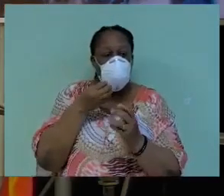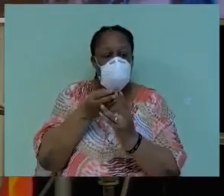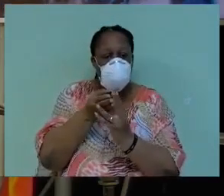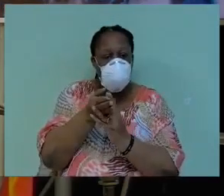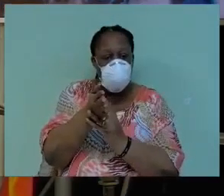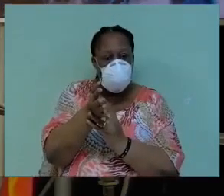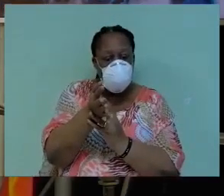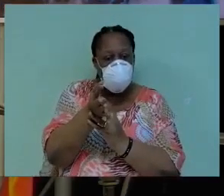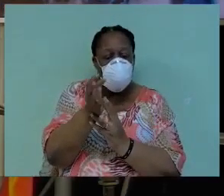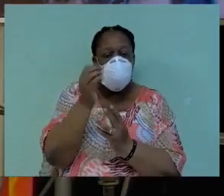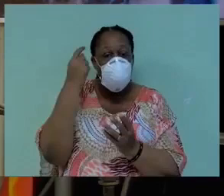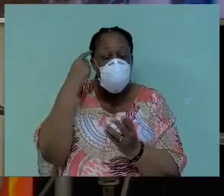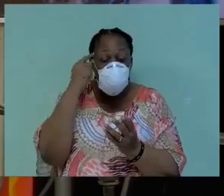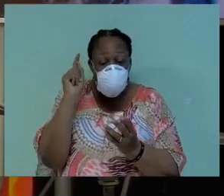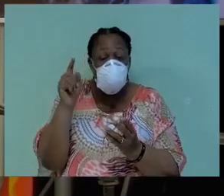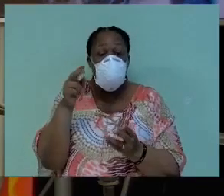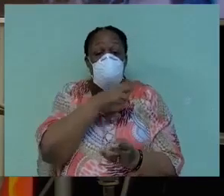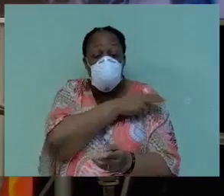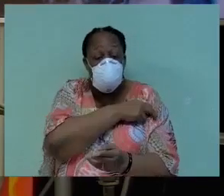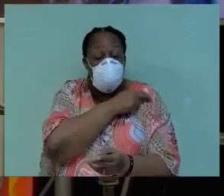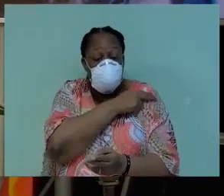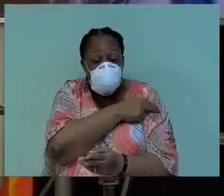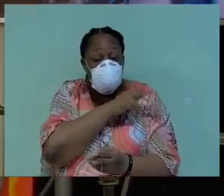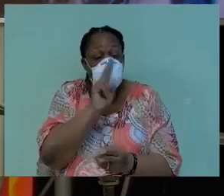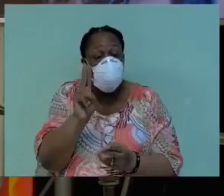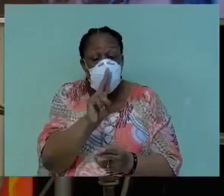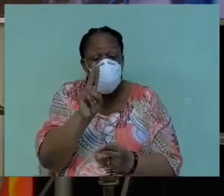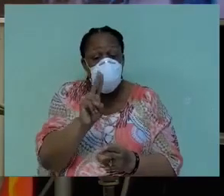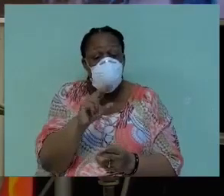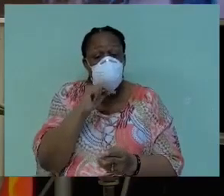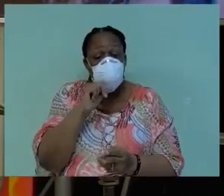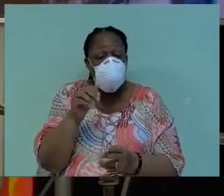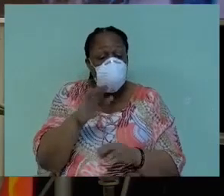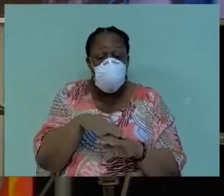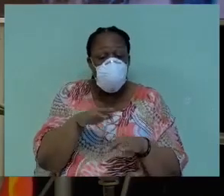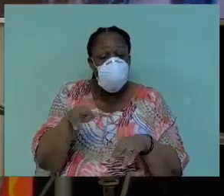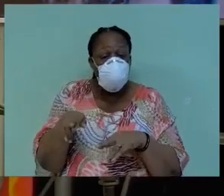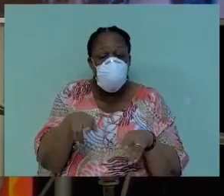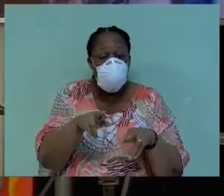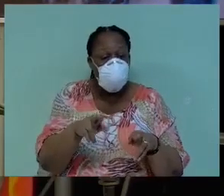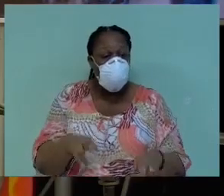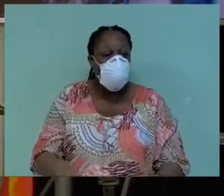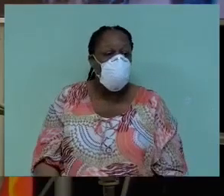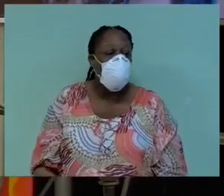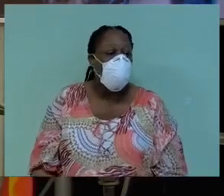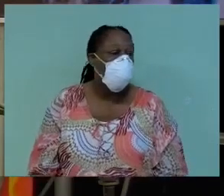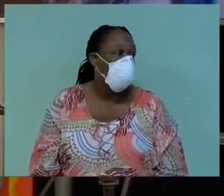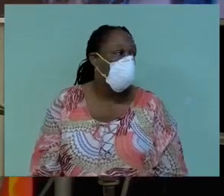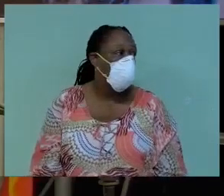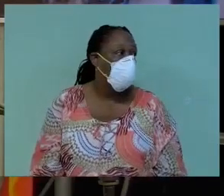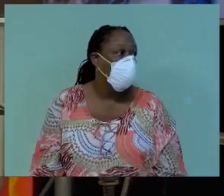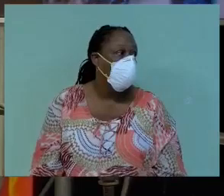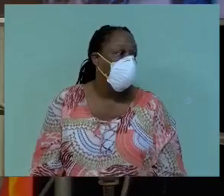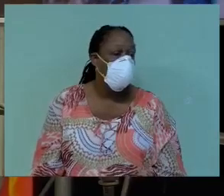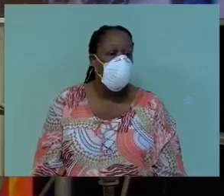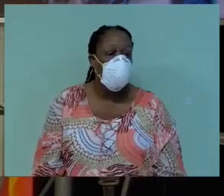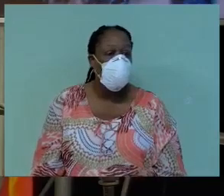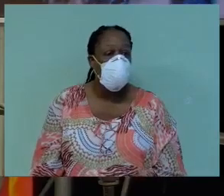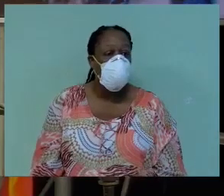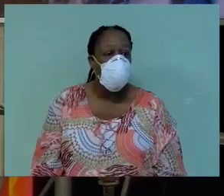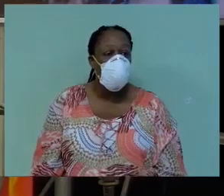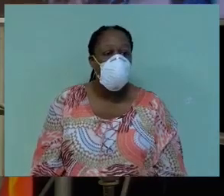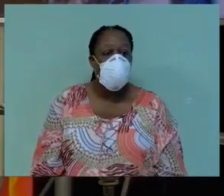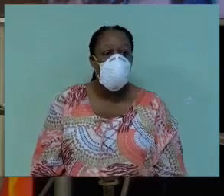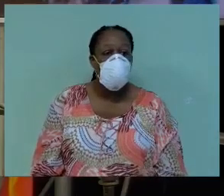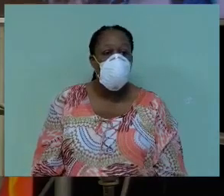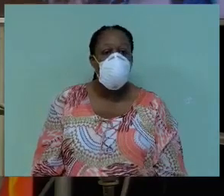the microorganisms, and they also have a very tight seal. Now, because of this tight seal,